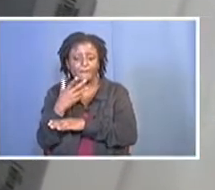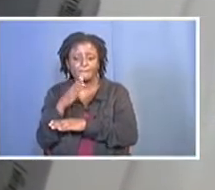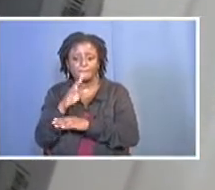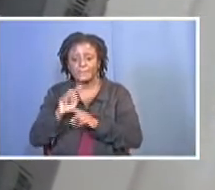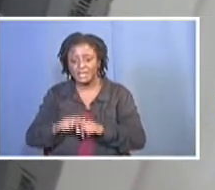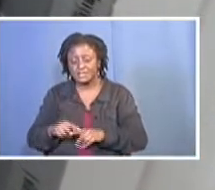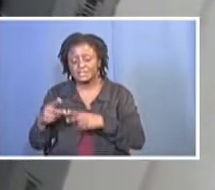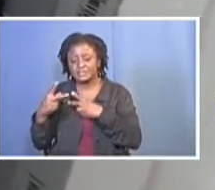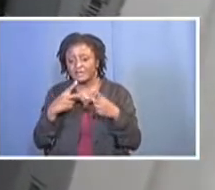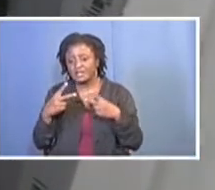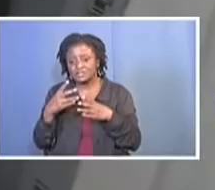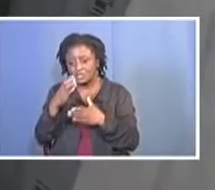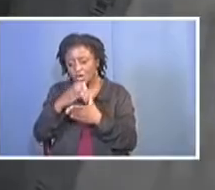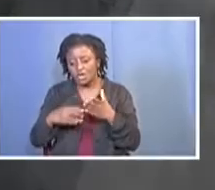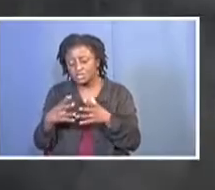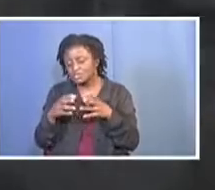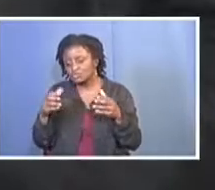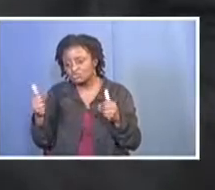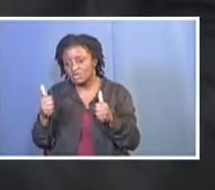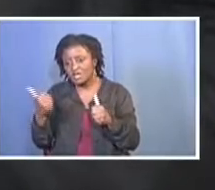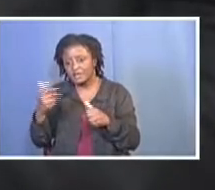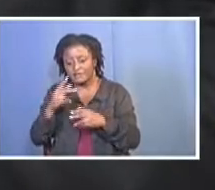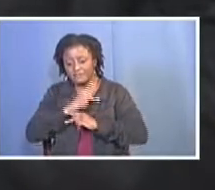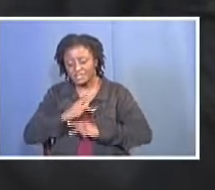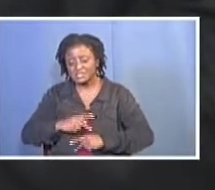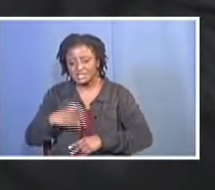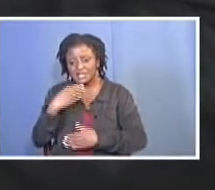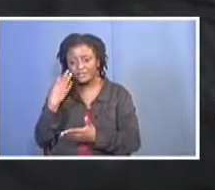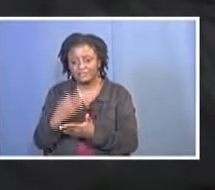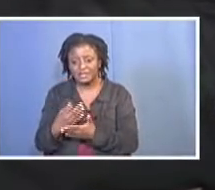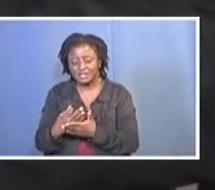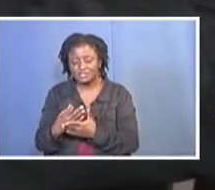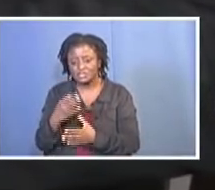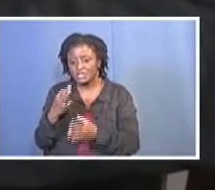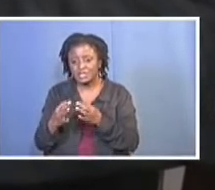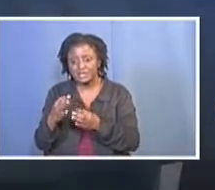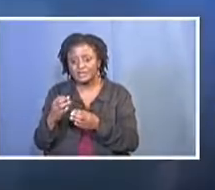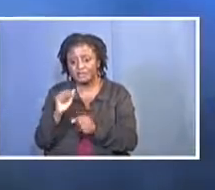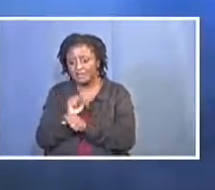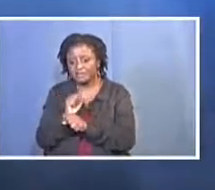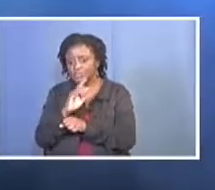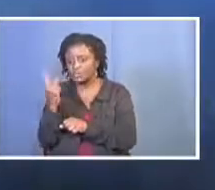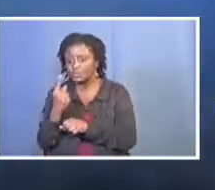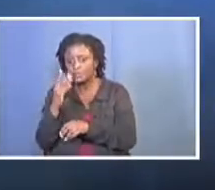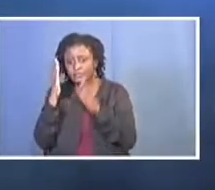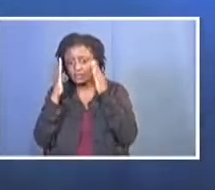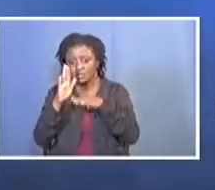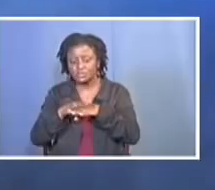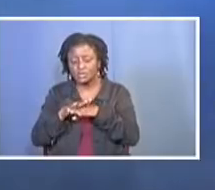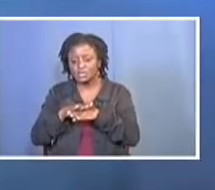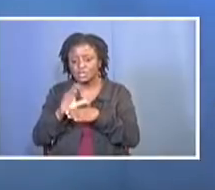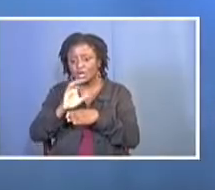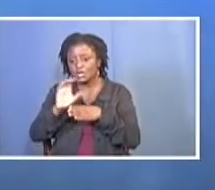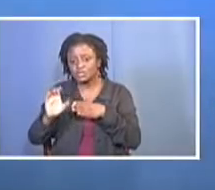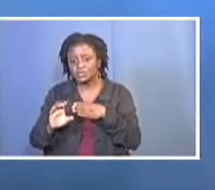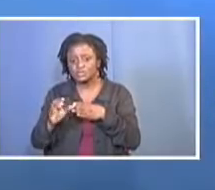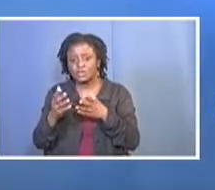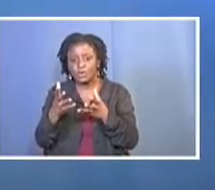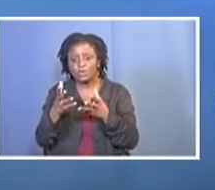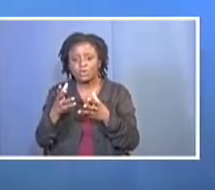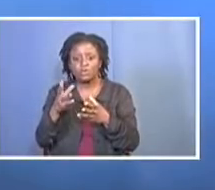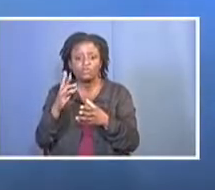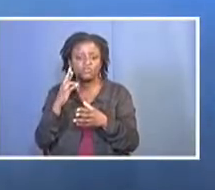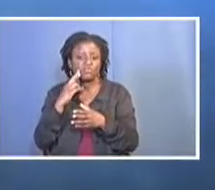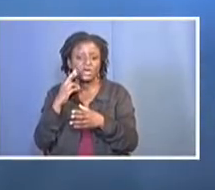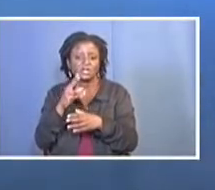and financially if efforts are only focused on its consequences. Rhonda Knowles is wanted for grievous